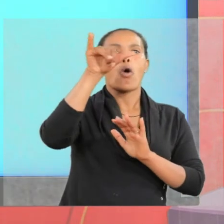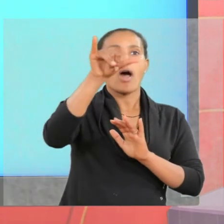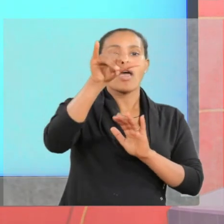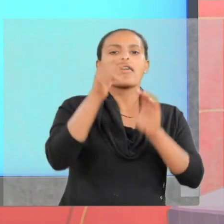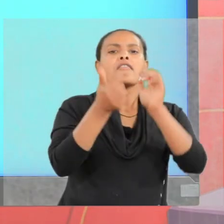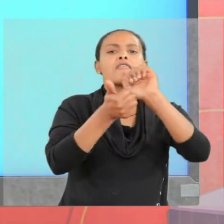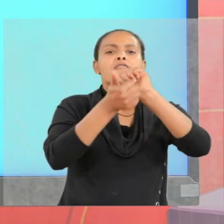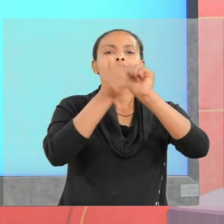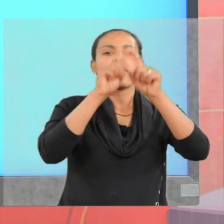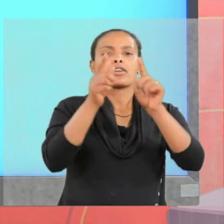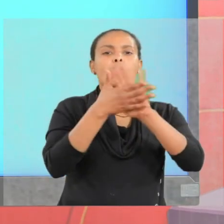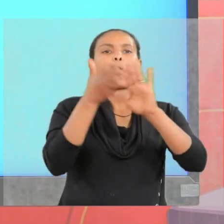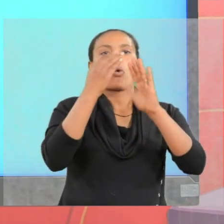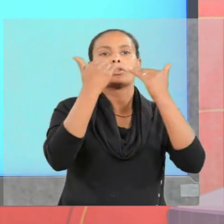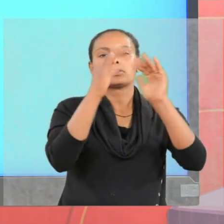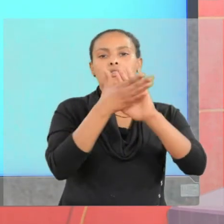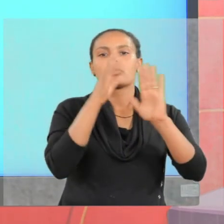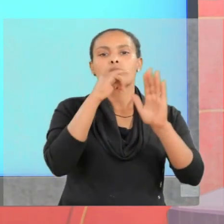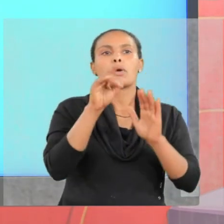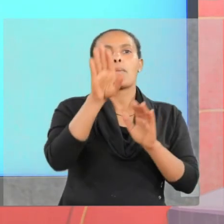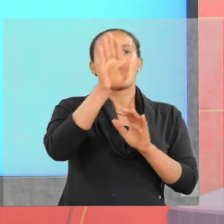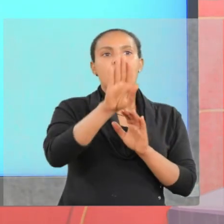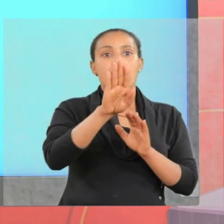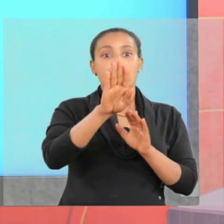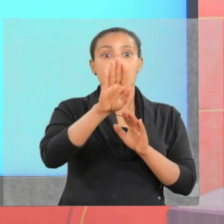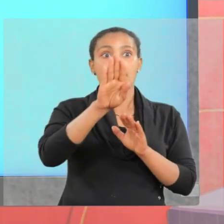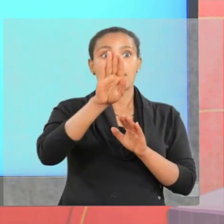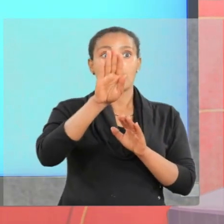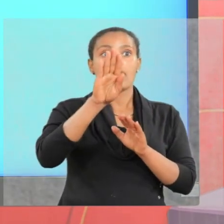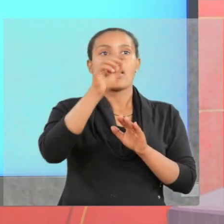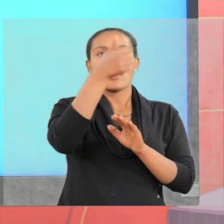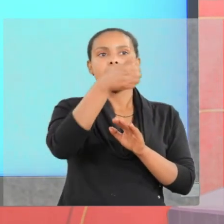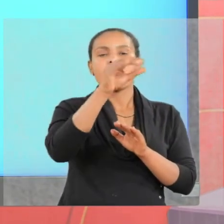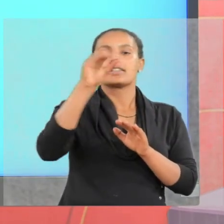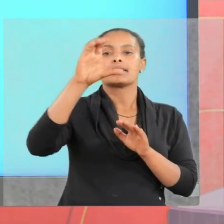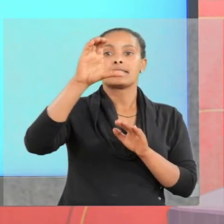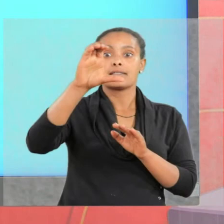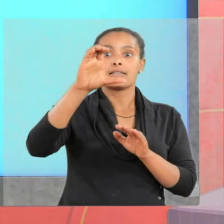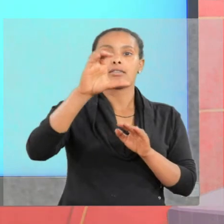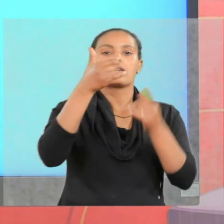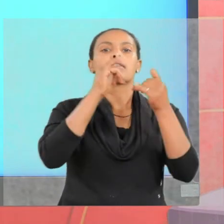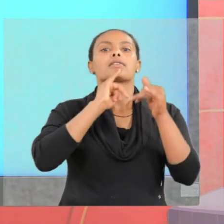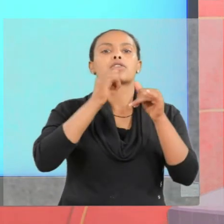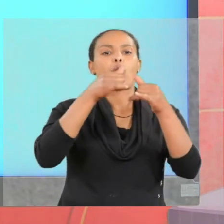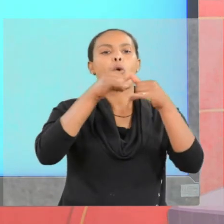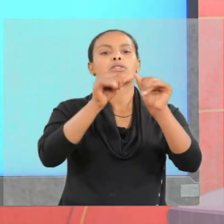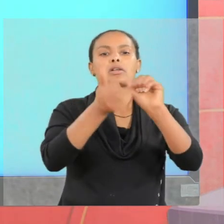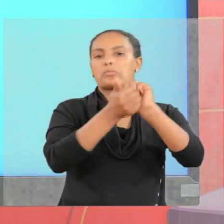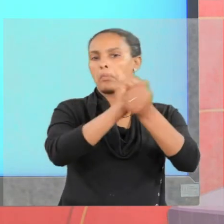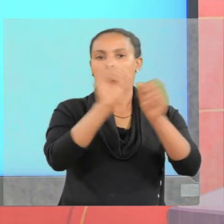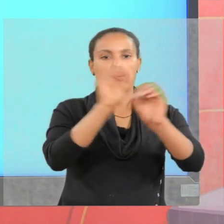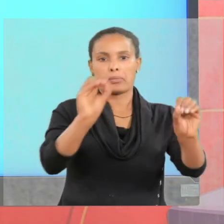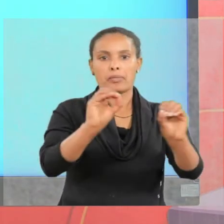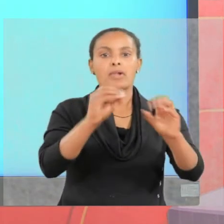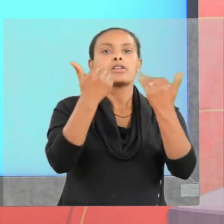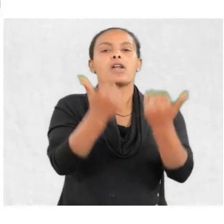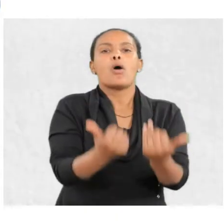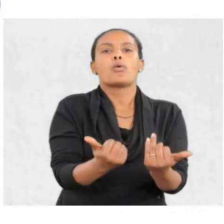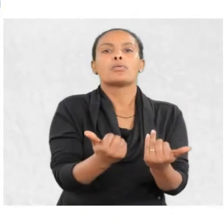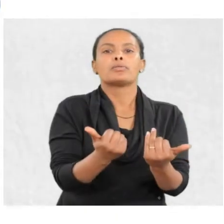vary concentration of B while keeping concentration of A and C constants.